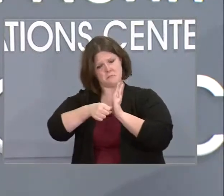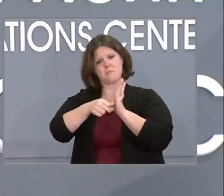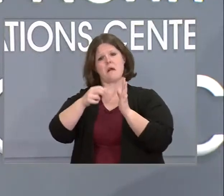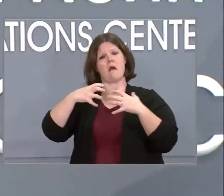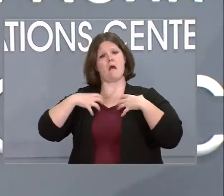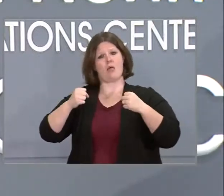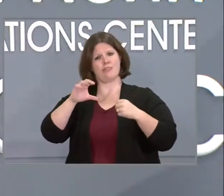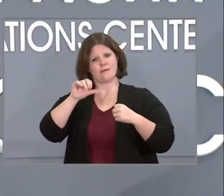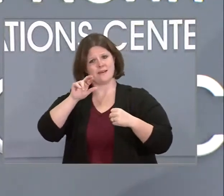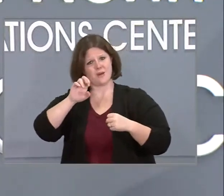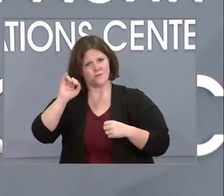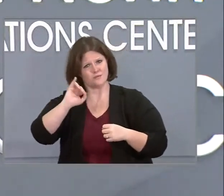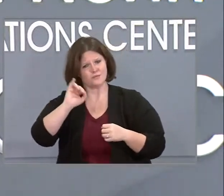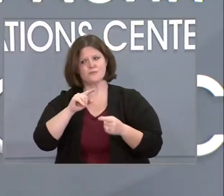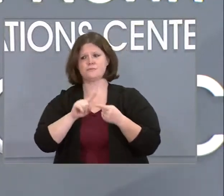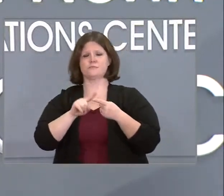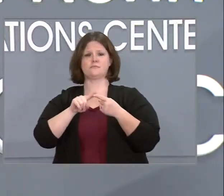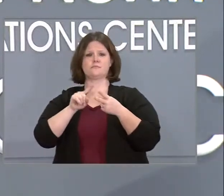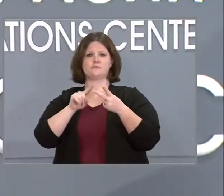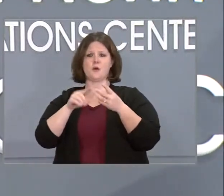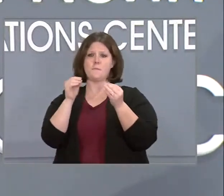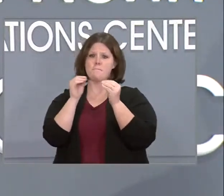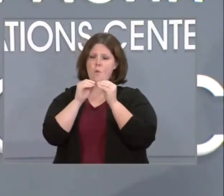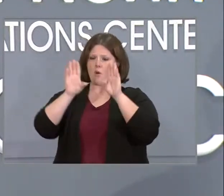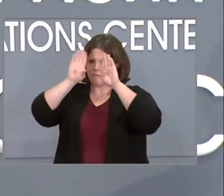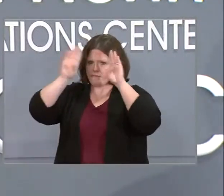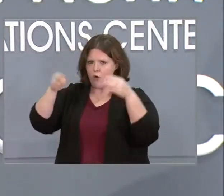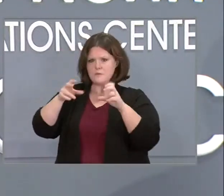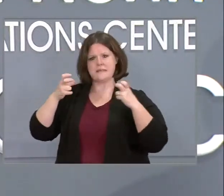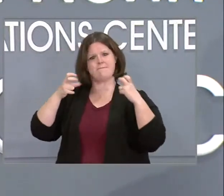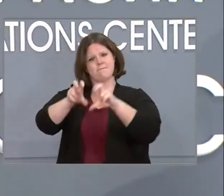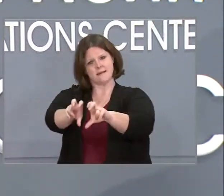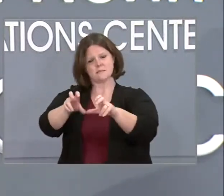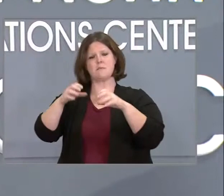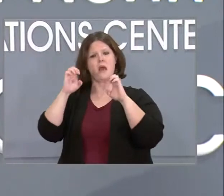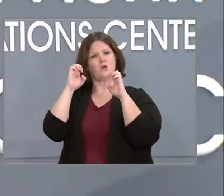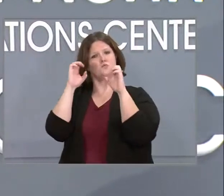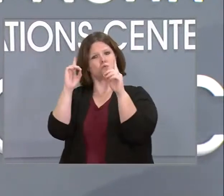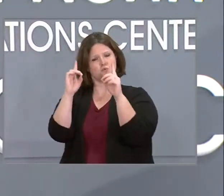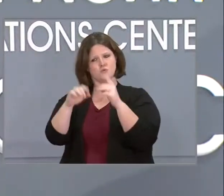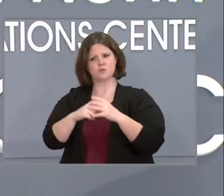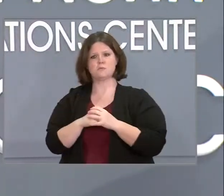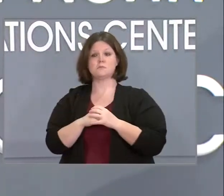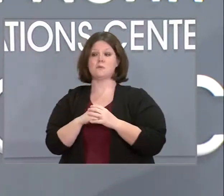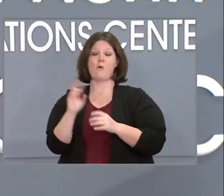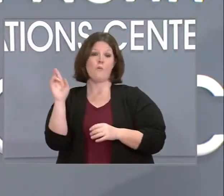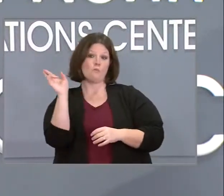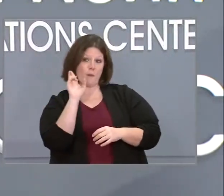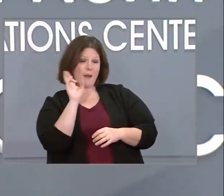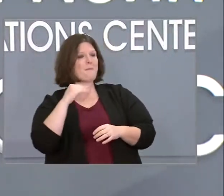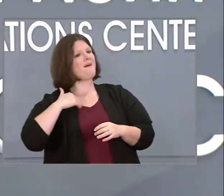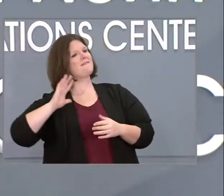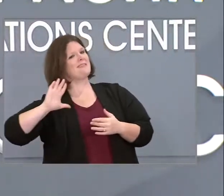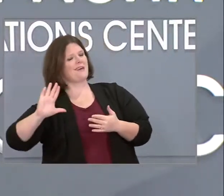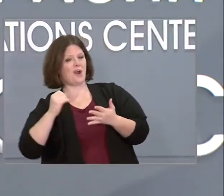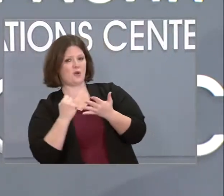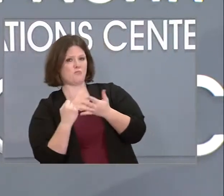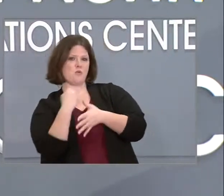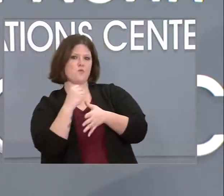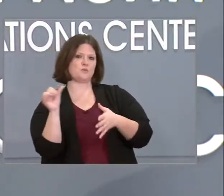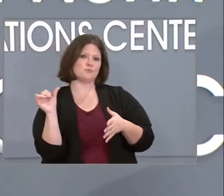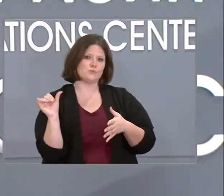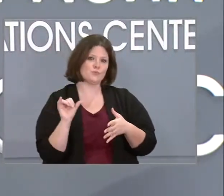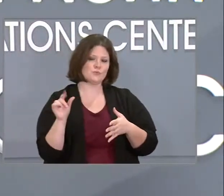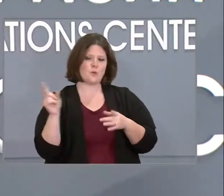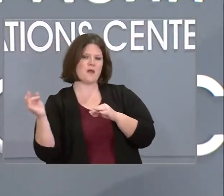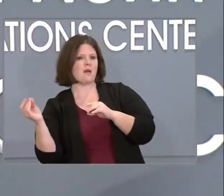want more investment in education, and Republicans have their priorities as well. So